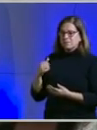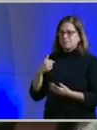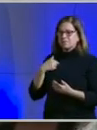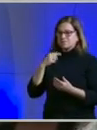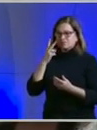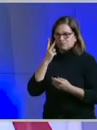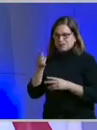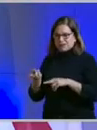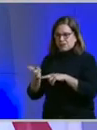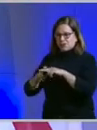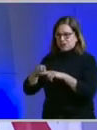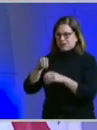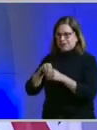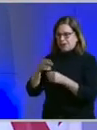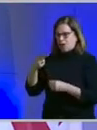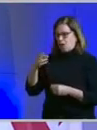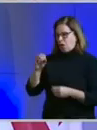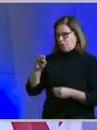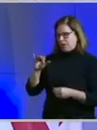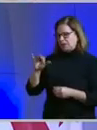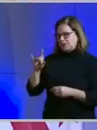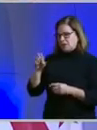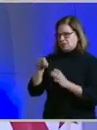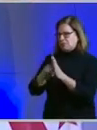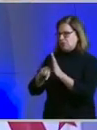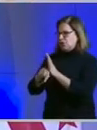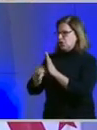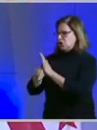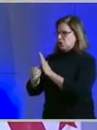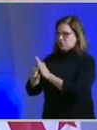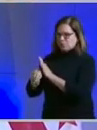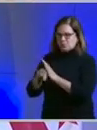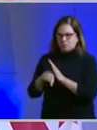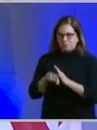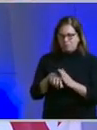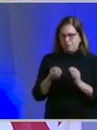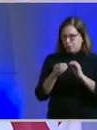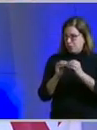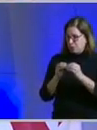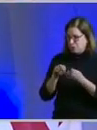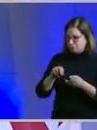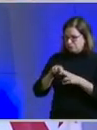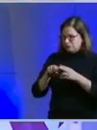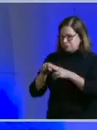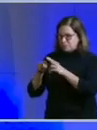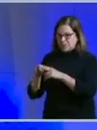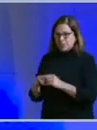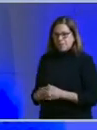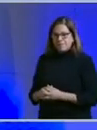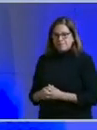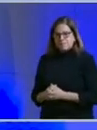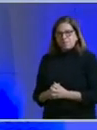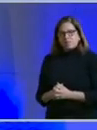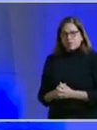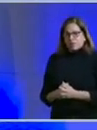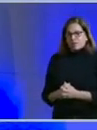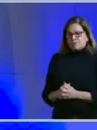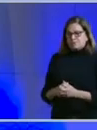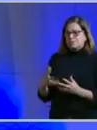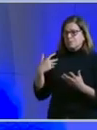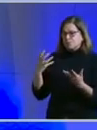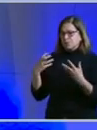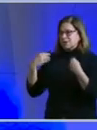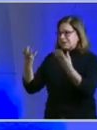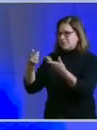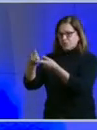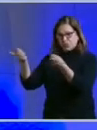2018. So we've talked a lot today about giving everyone a fair shot, and that can be hard to do when people don't